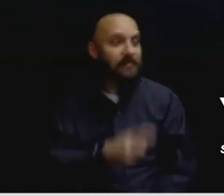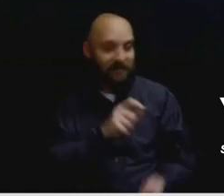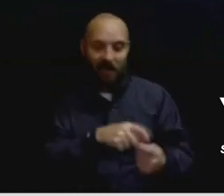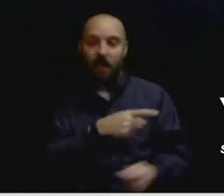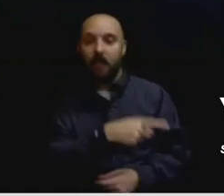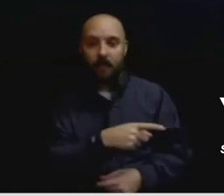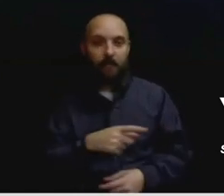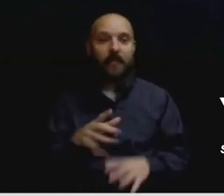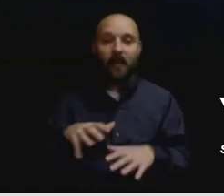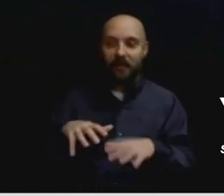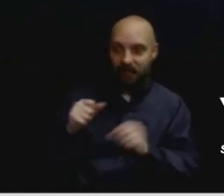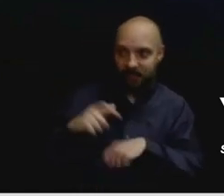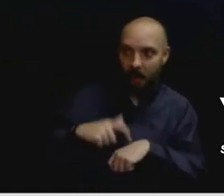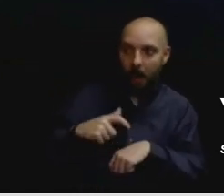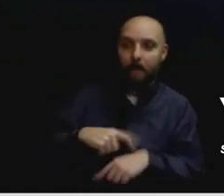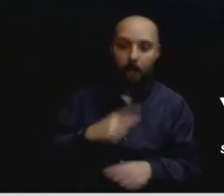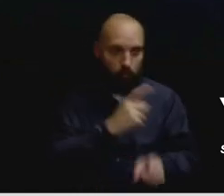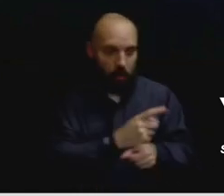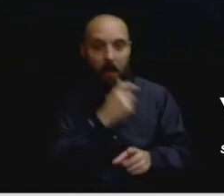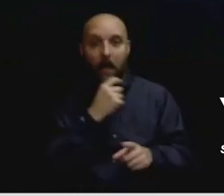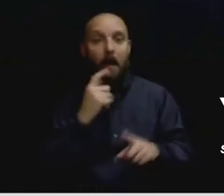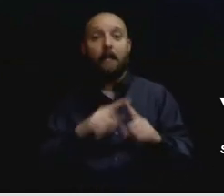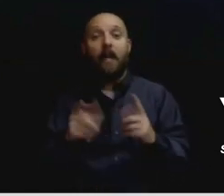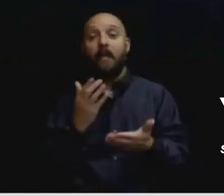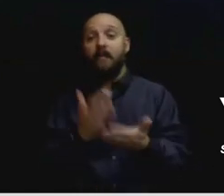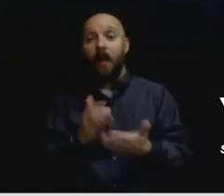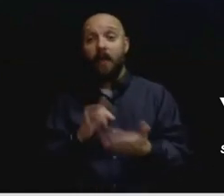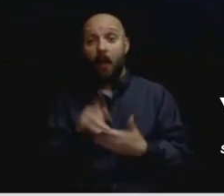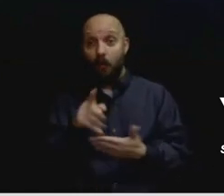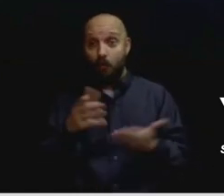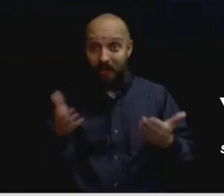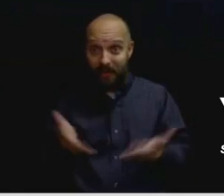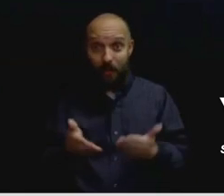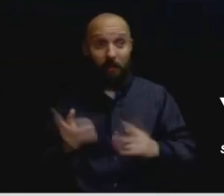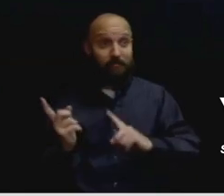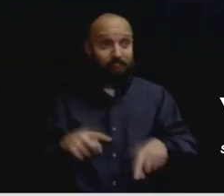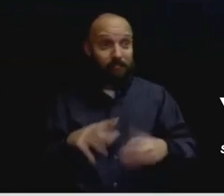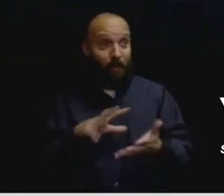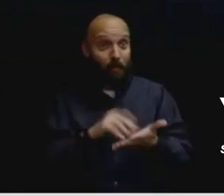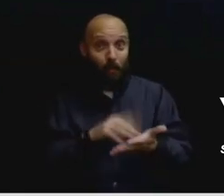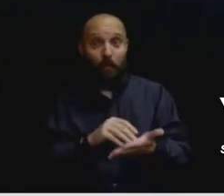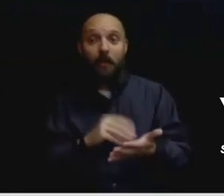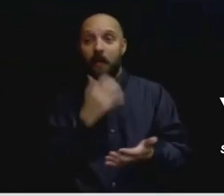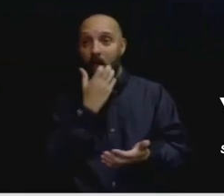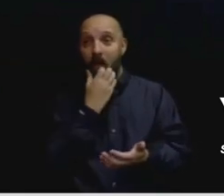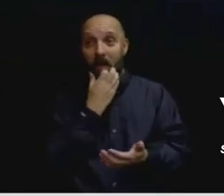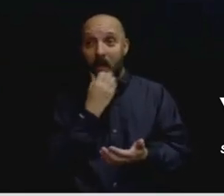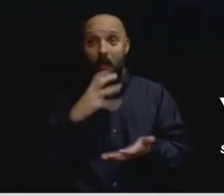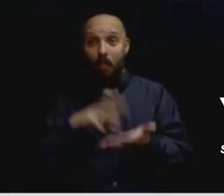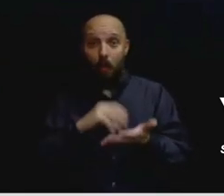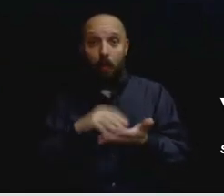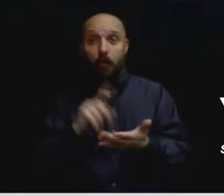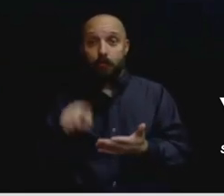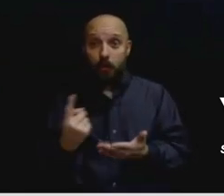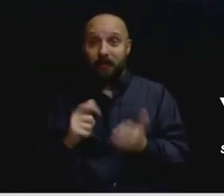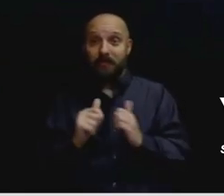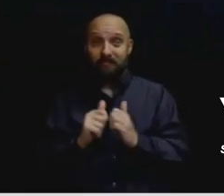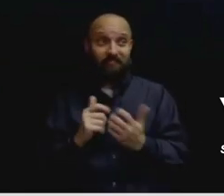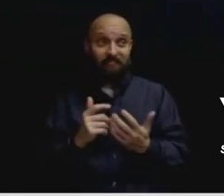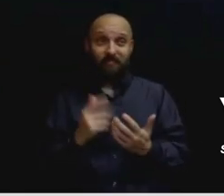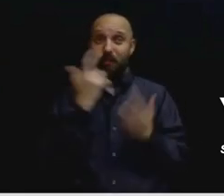take time. Yes, but the fact that you are here and learning about this and learning just how important this work